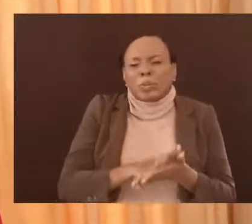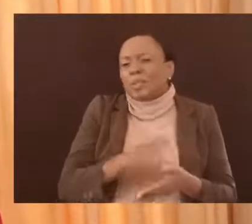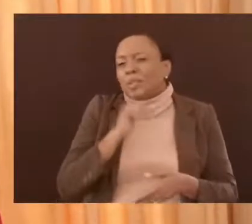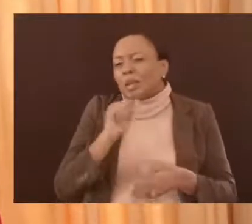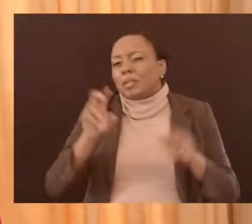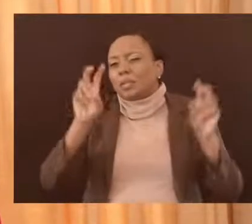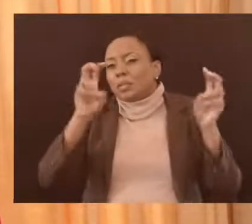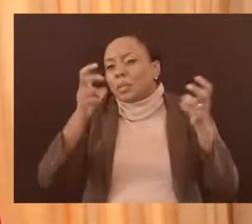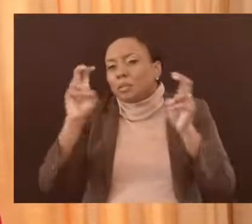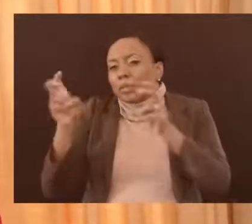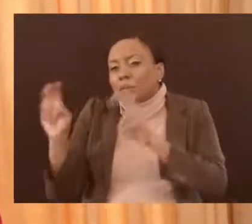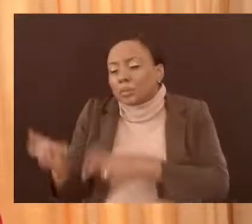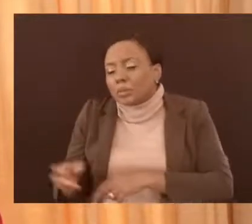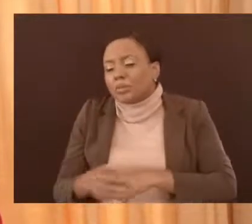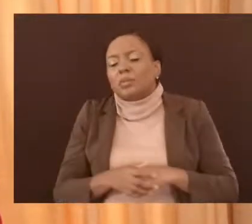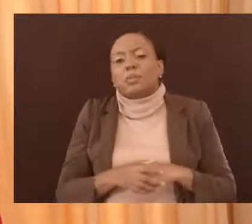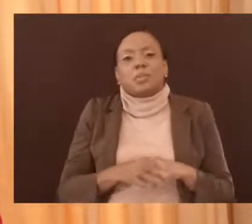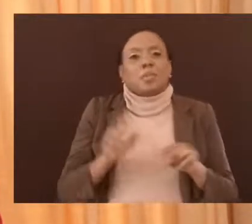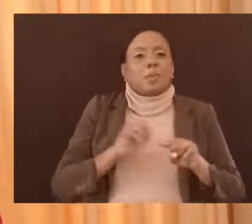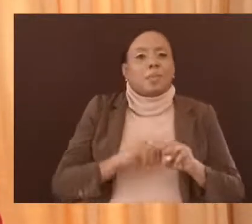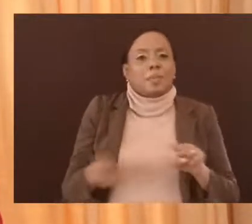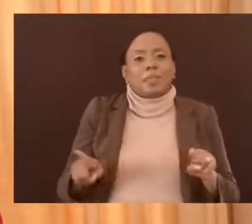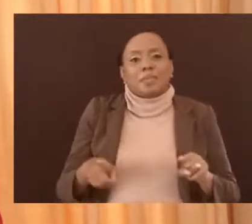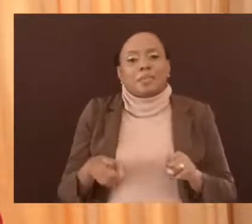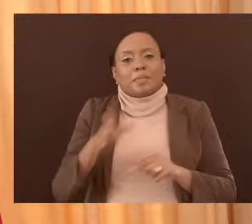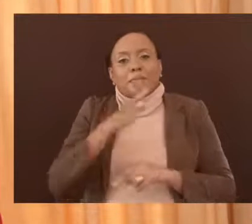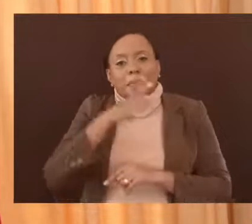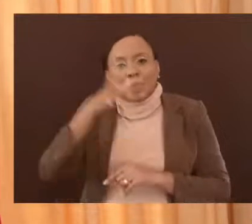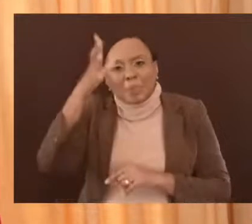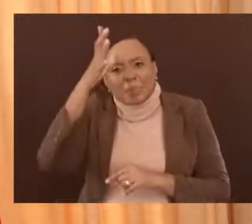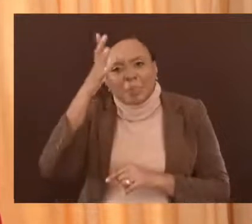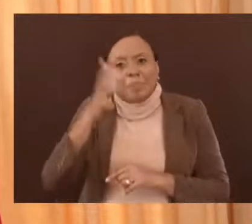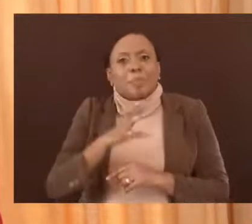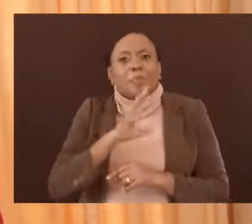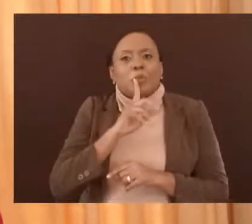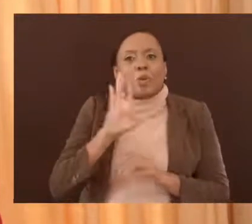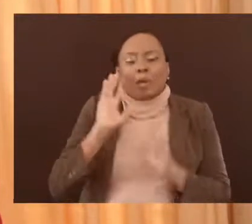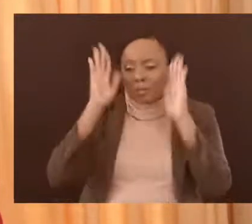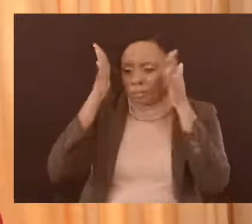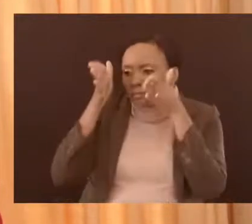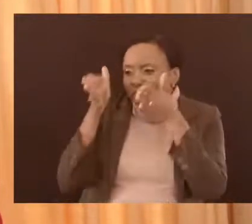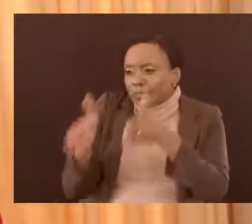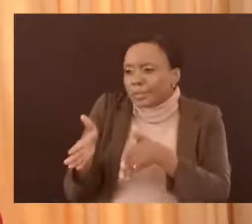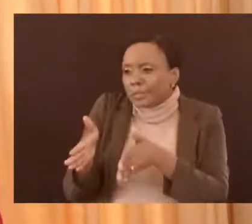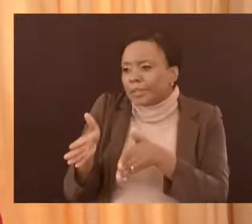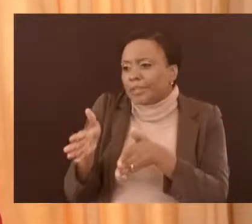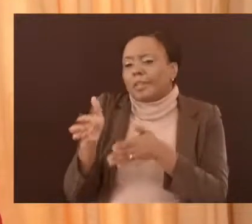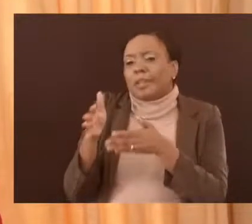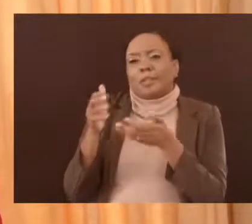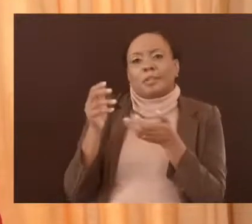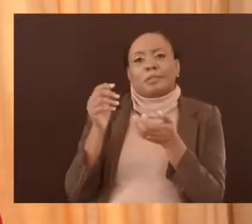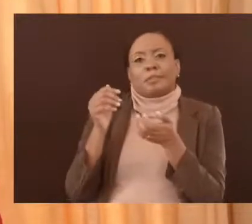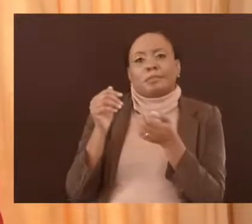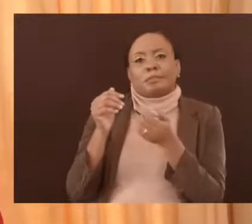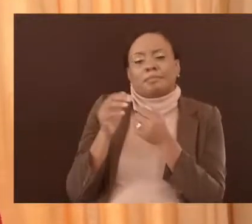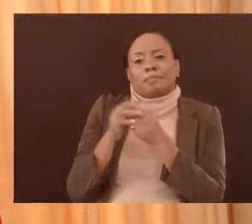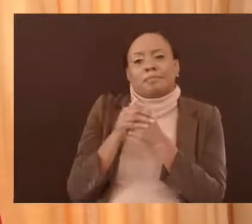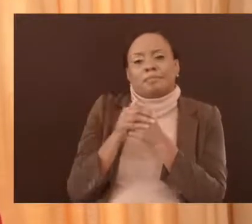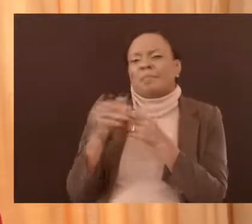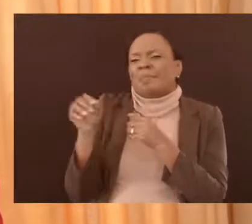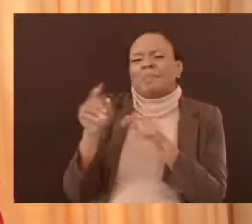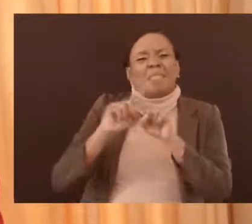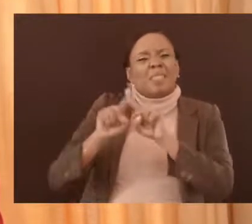are taking place at that particular institution or the focus of that particular institution, but obviously on